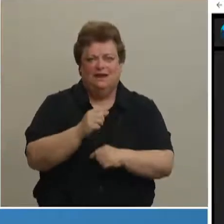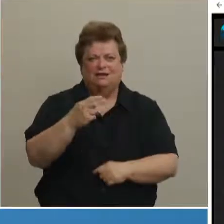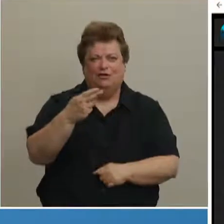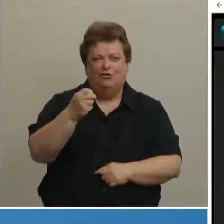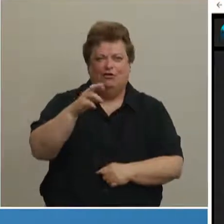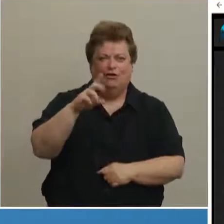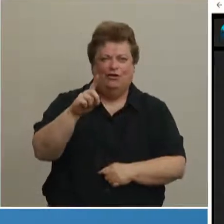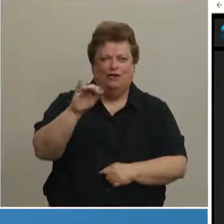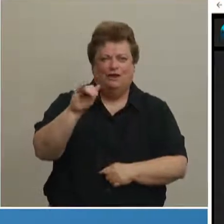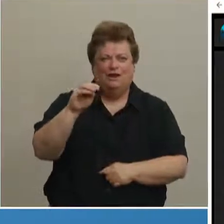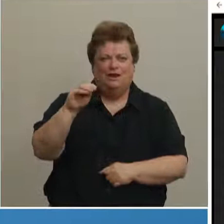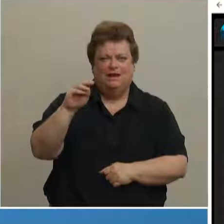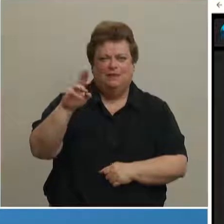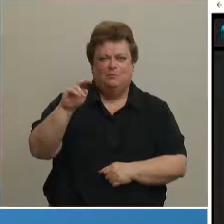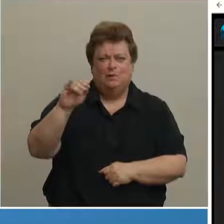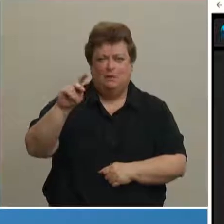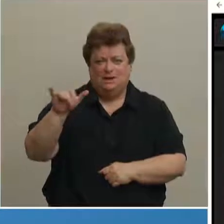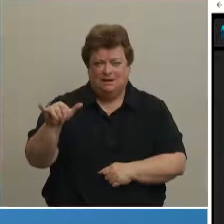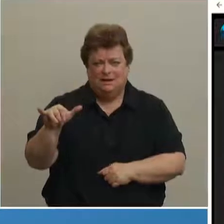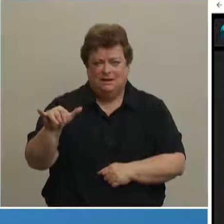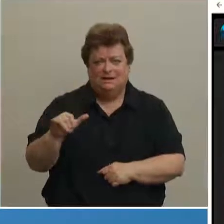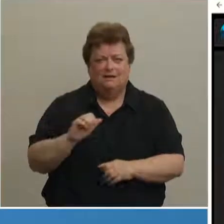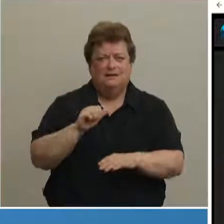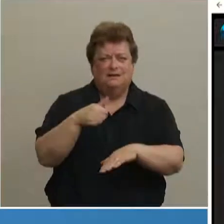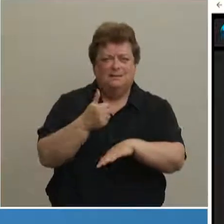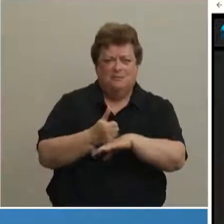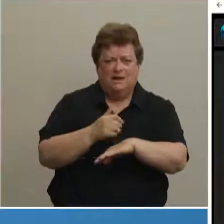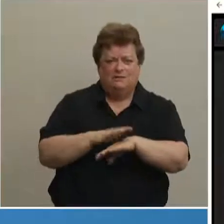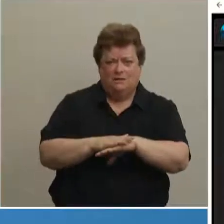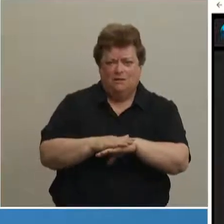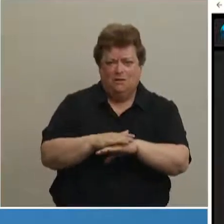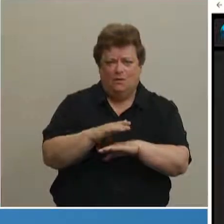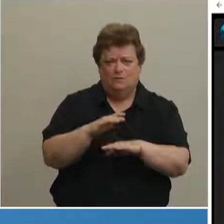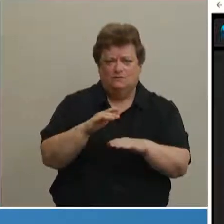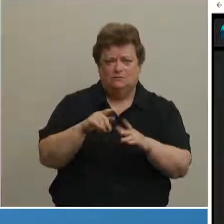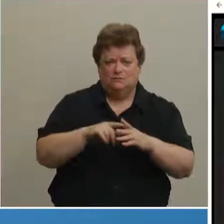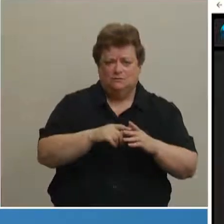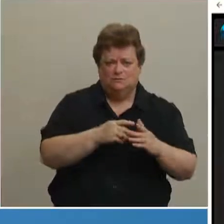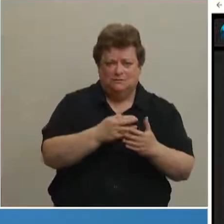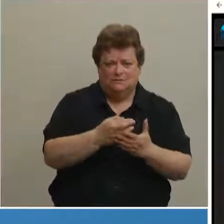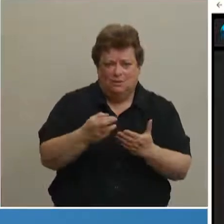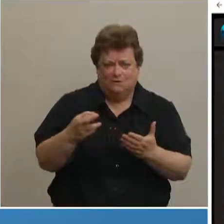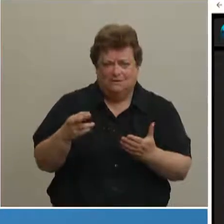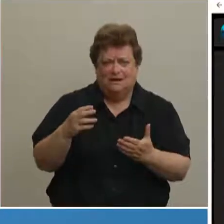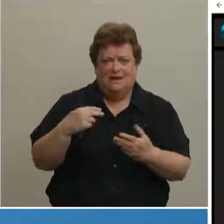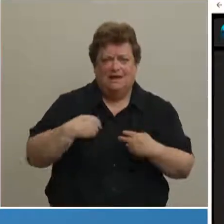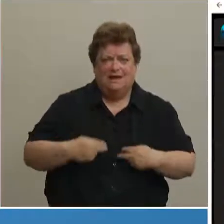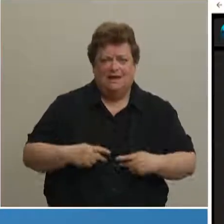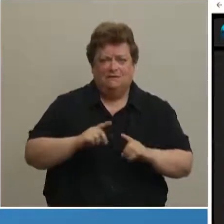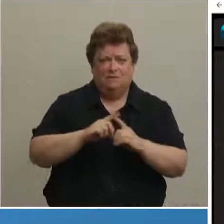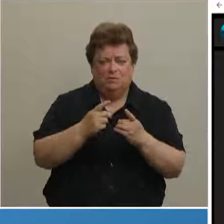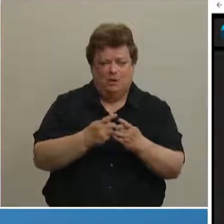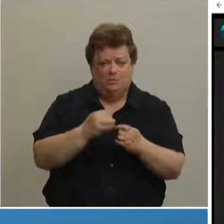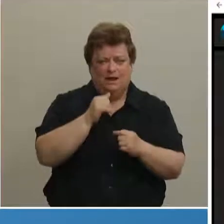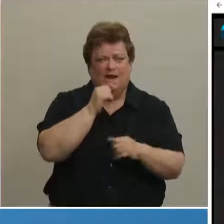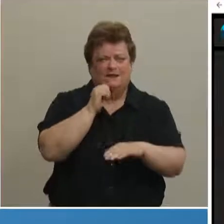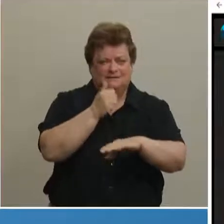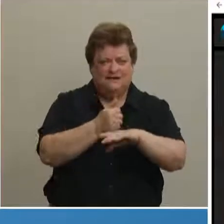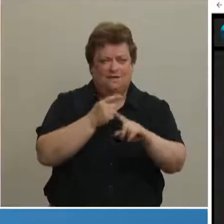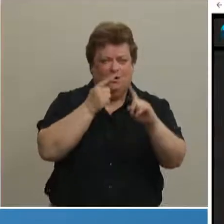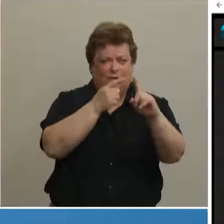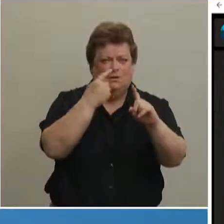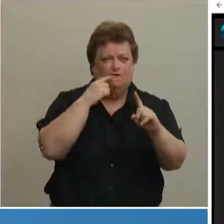immunity. Based on these credible sources, the health department has set a goal of having 75% of our